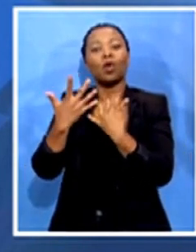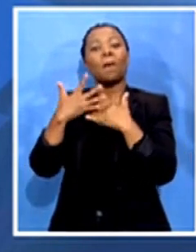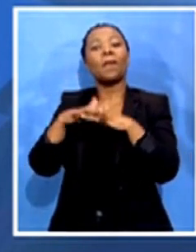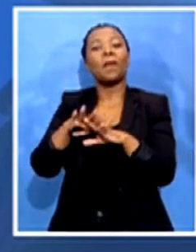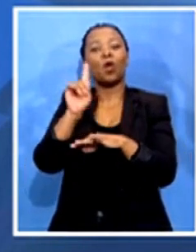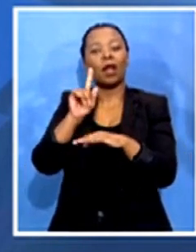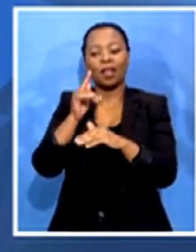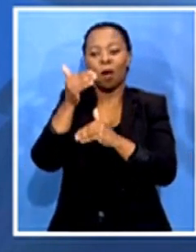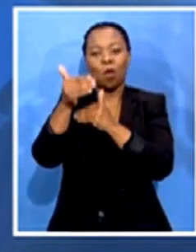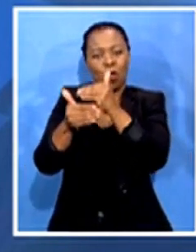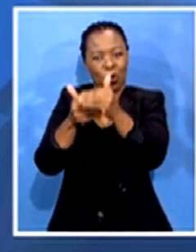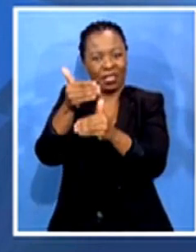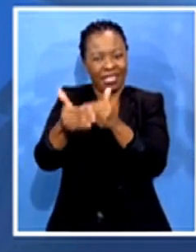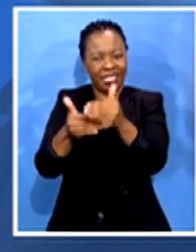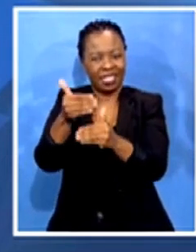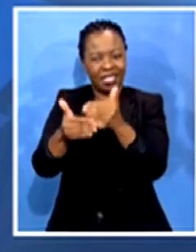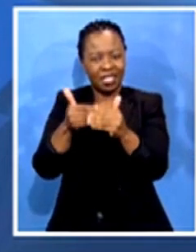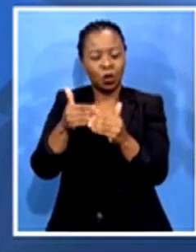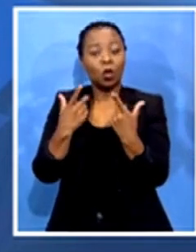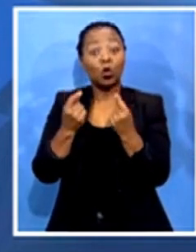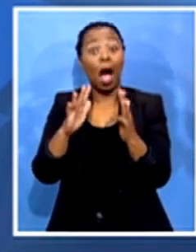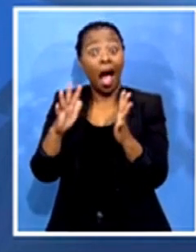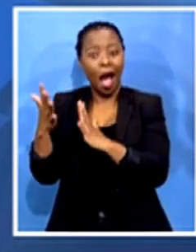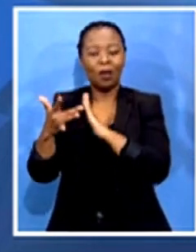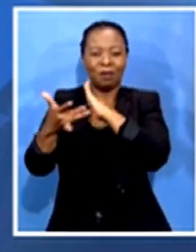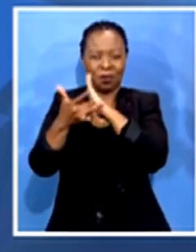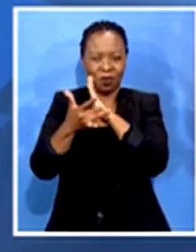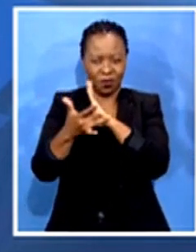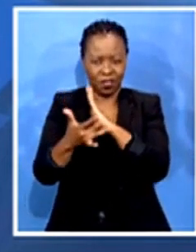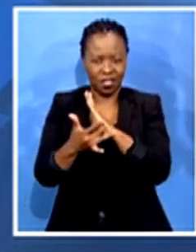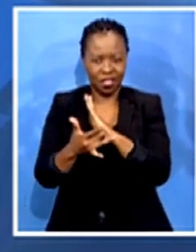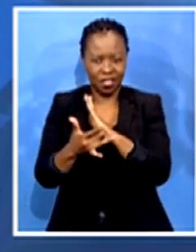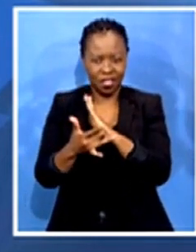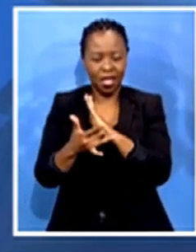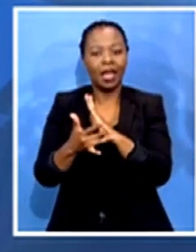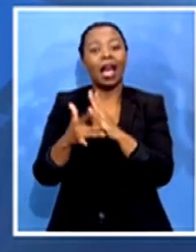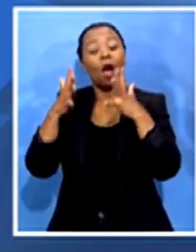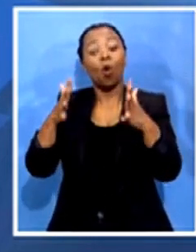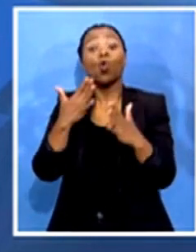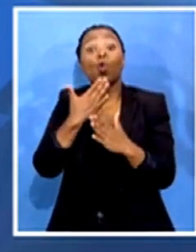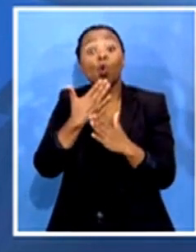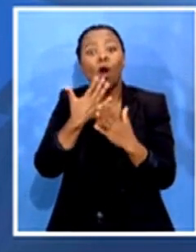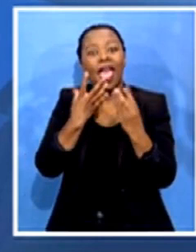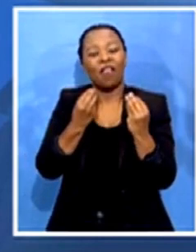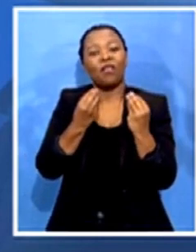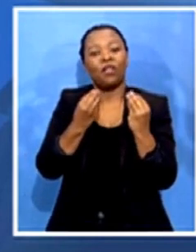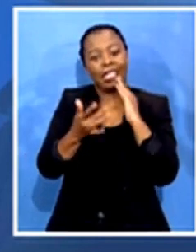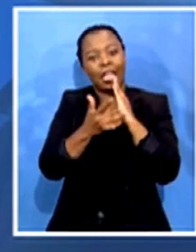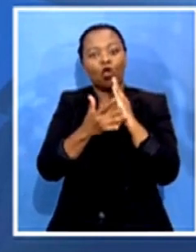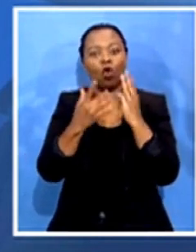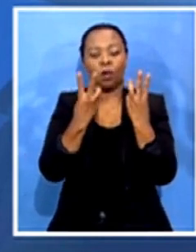do it digitally, particularly for those that have access to technology, because it just makes it much easier and makes